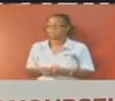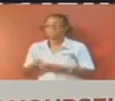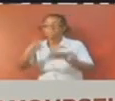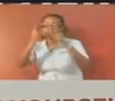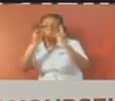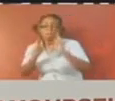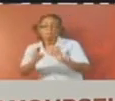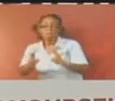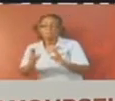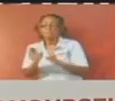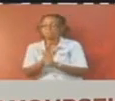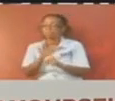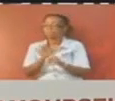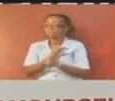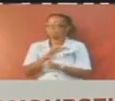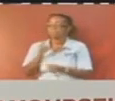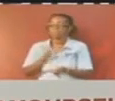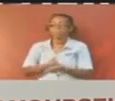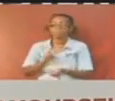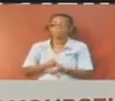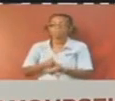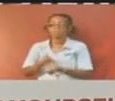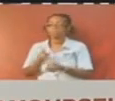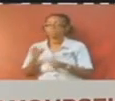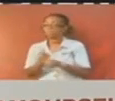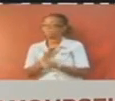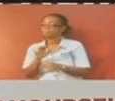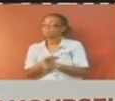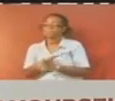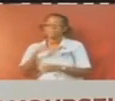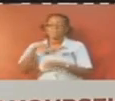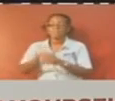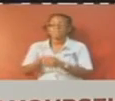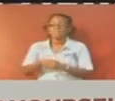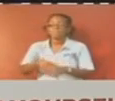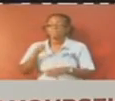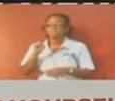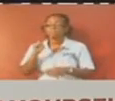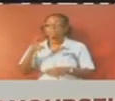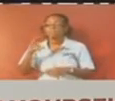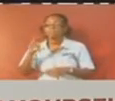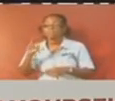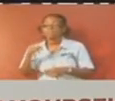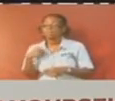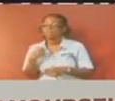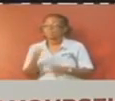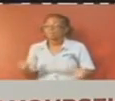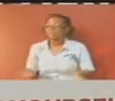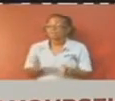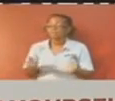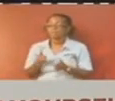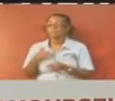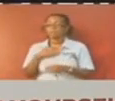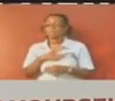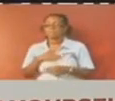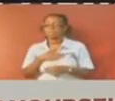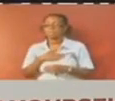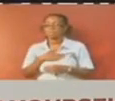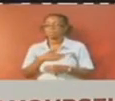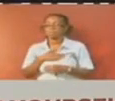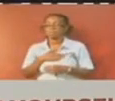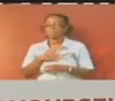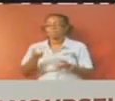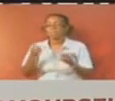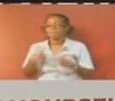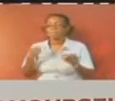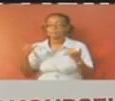ranks, and we urge them to step forward and provide the medical guidance to help save